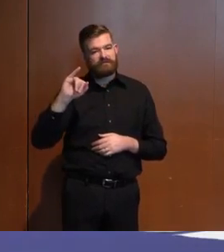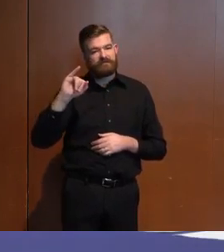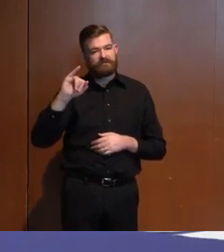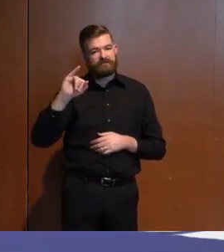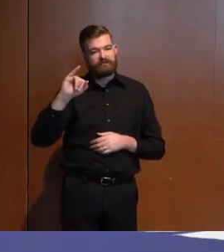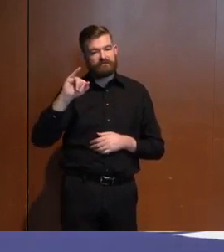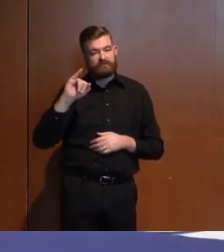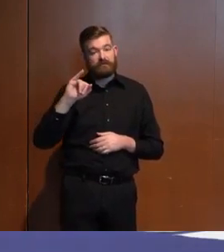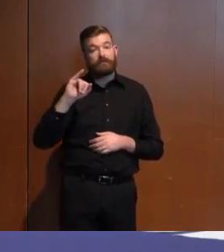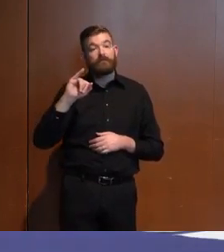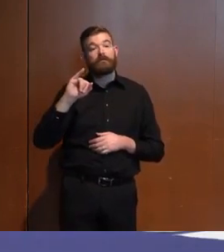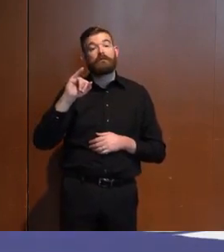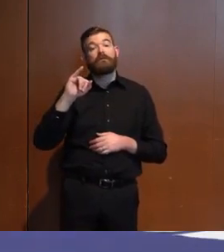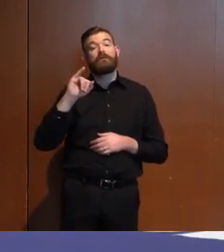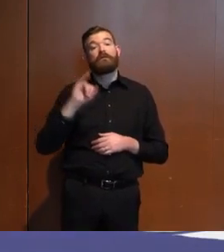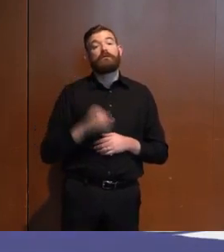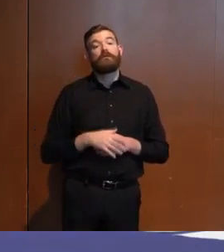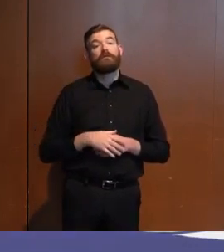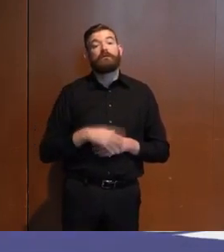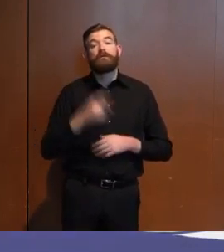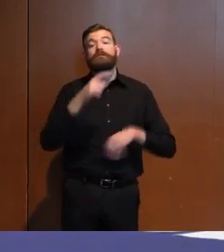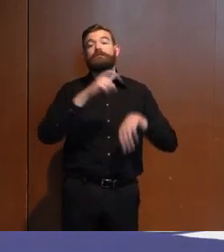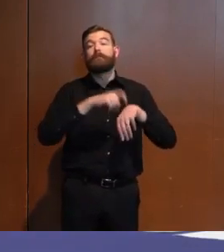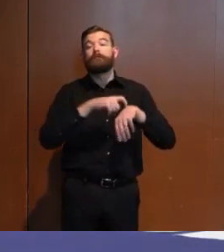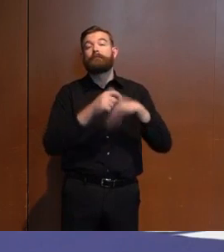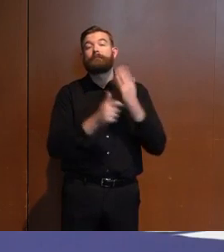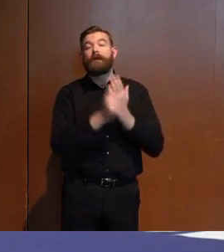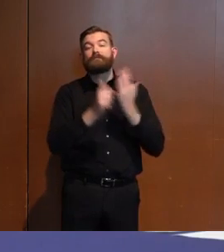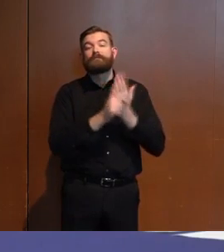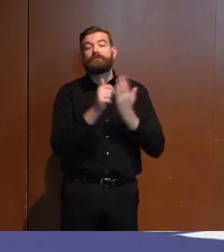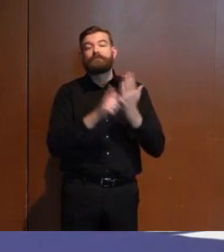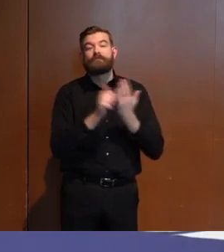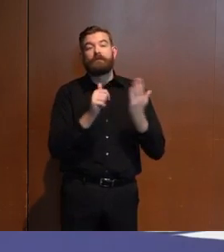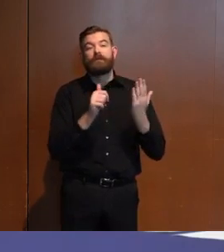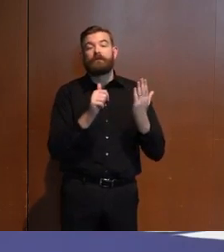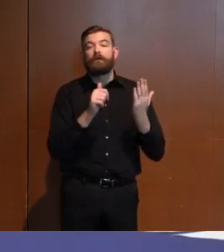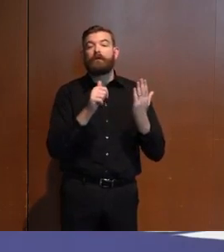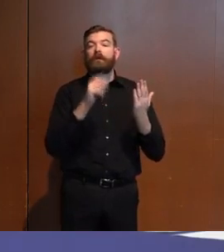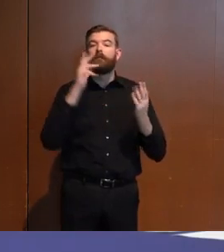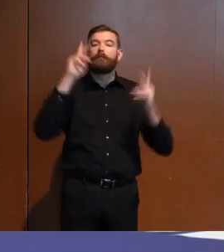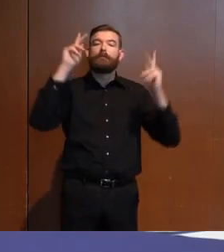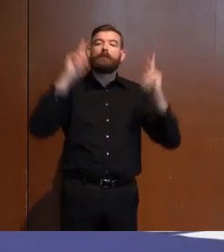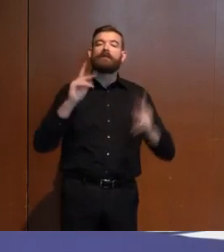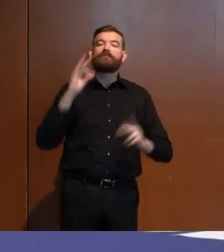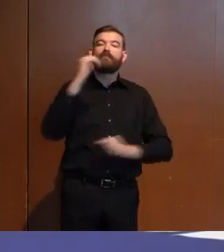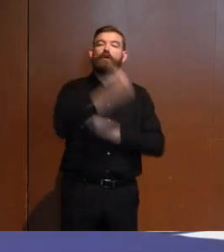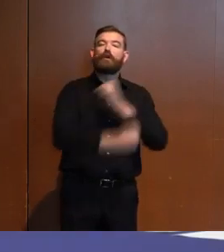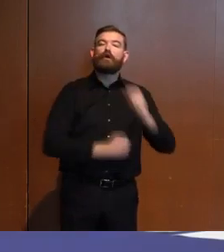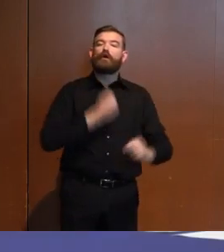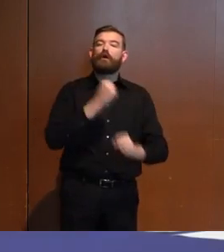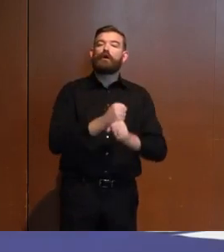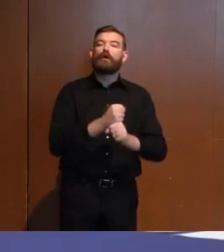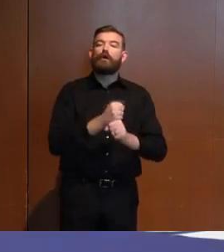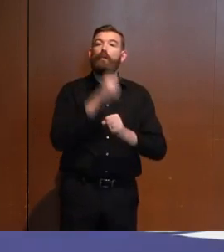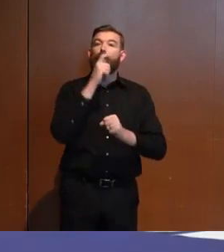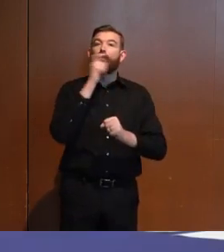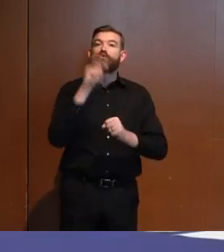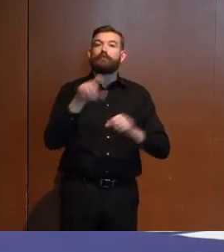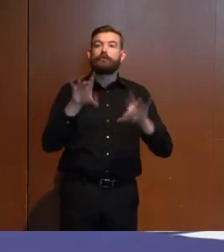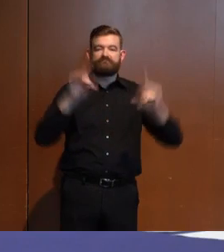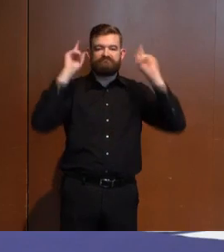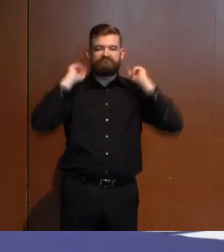I think they're my nominees right now. We live in Metro New York. We